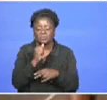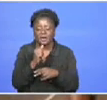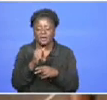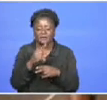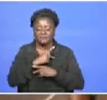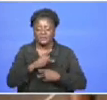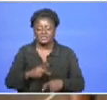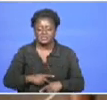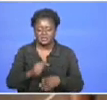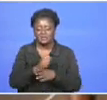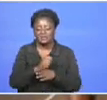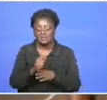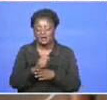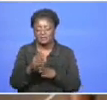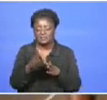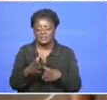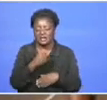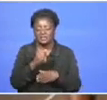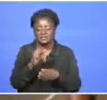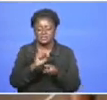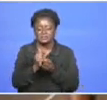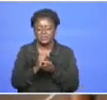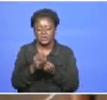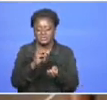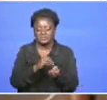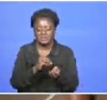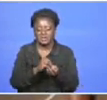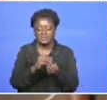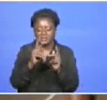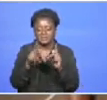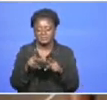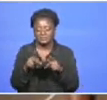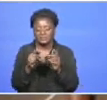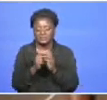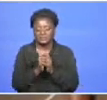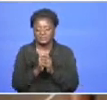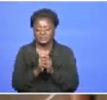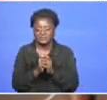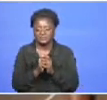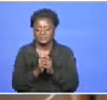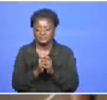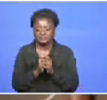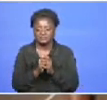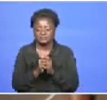practitioners to assist in treating pain and mobility issues in athletes.